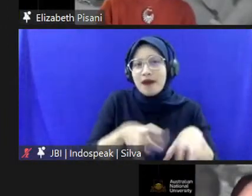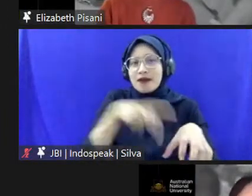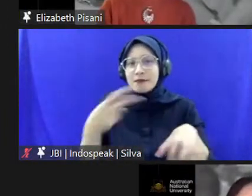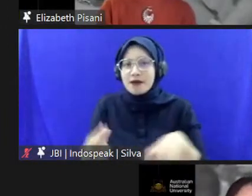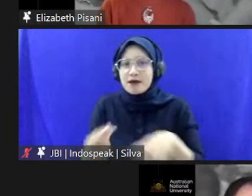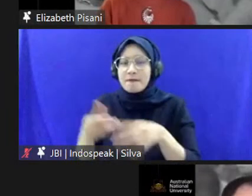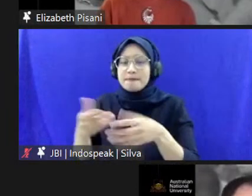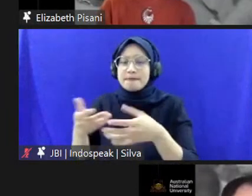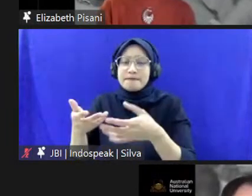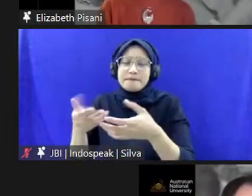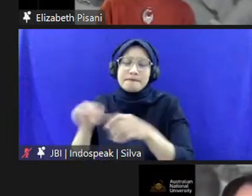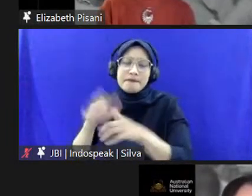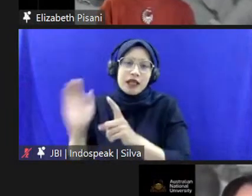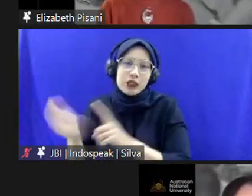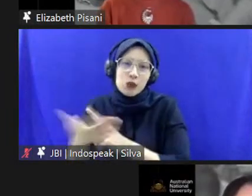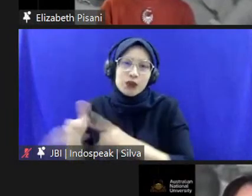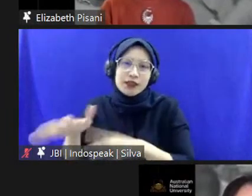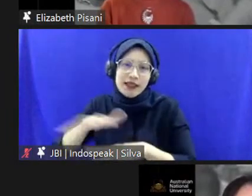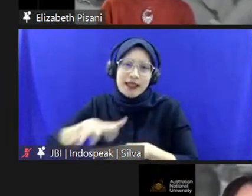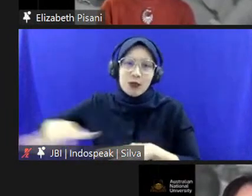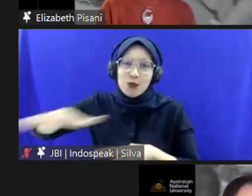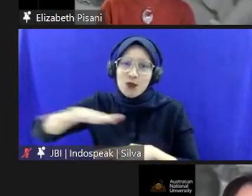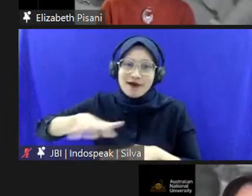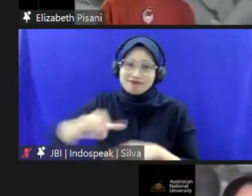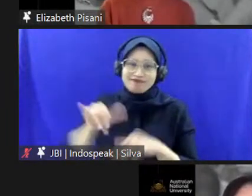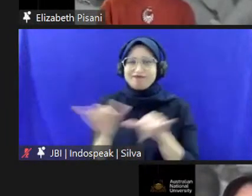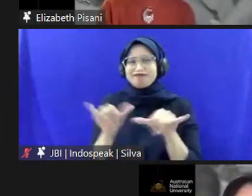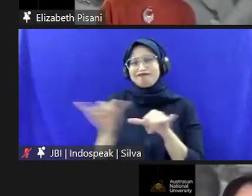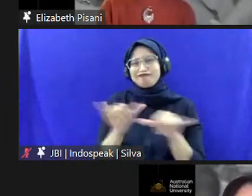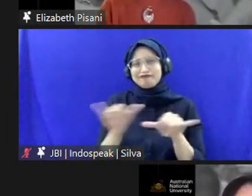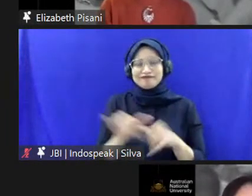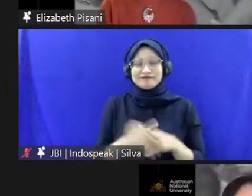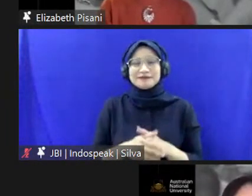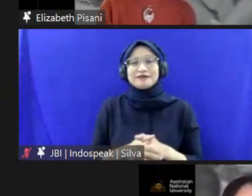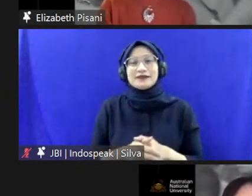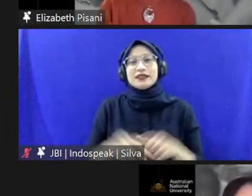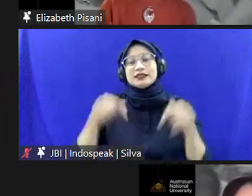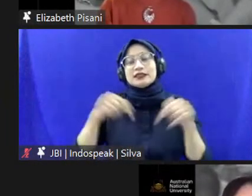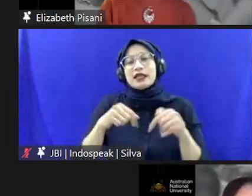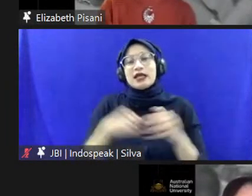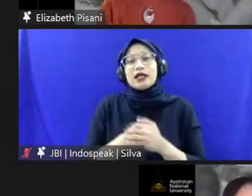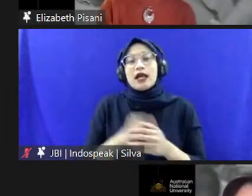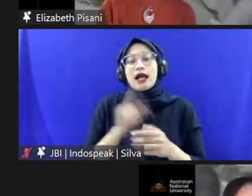time limit that we have now. So we have one question for